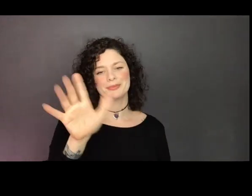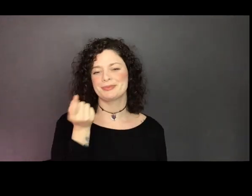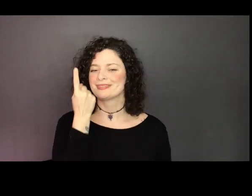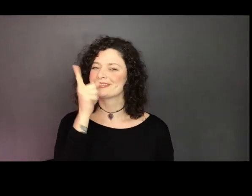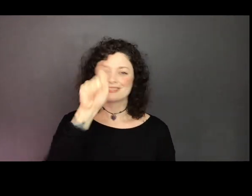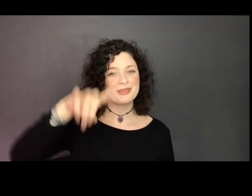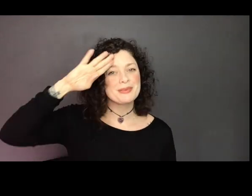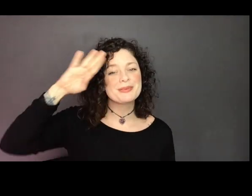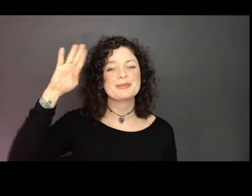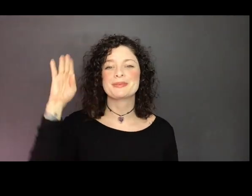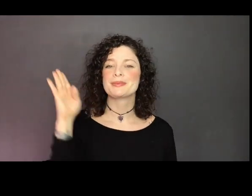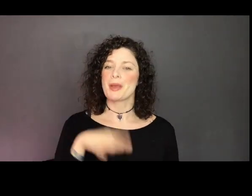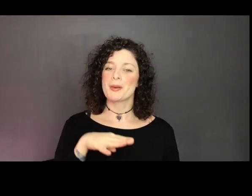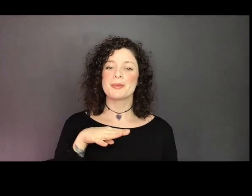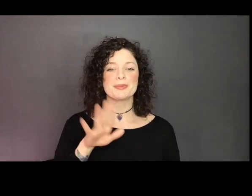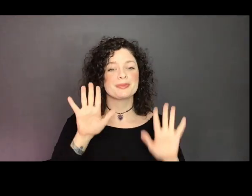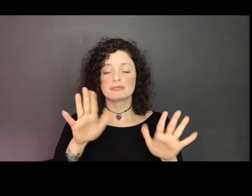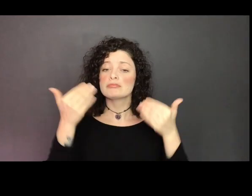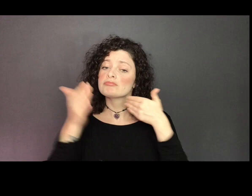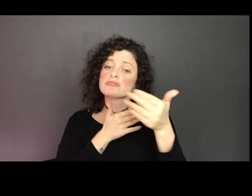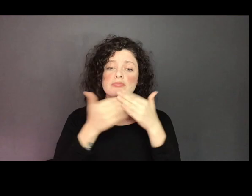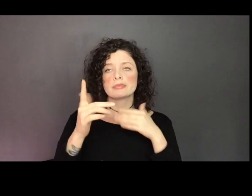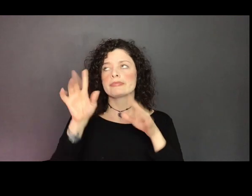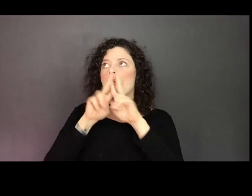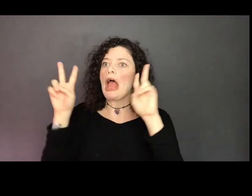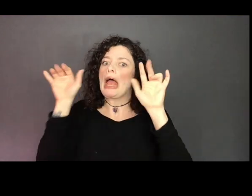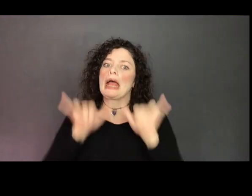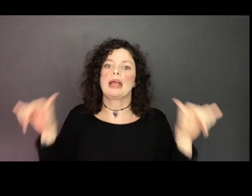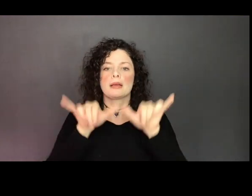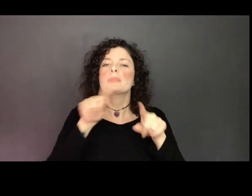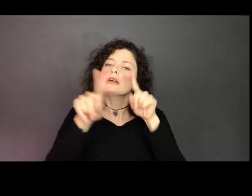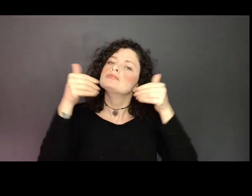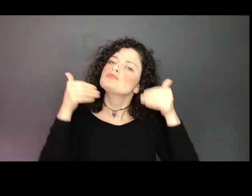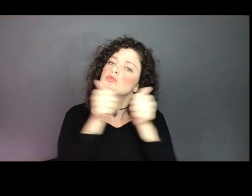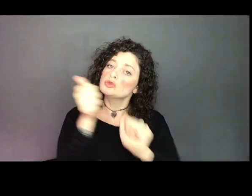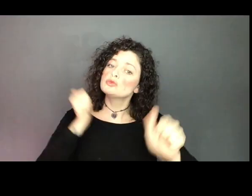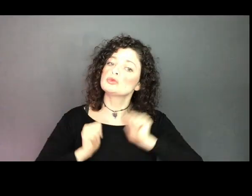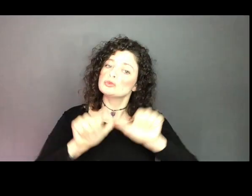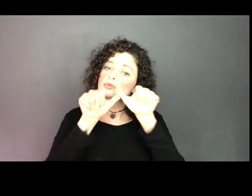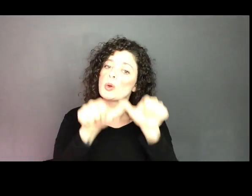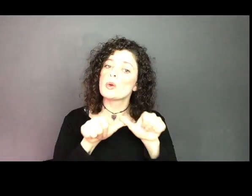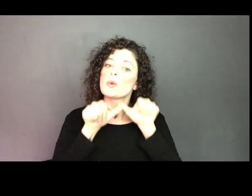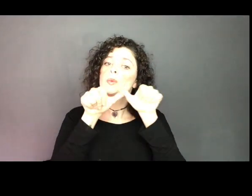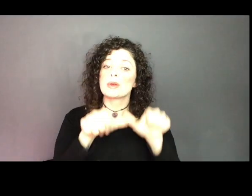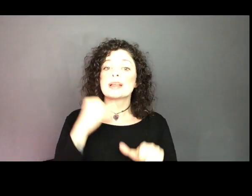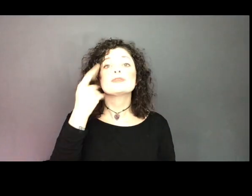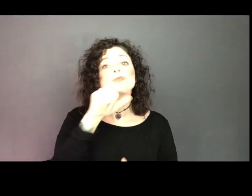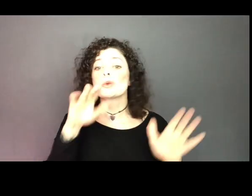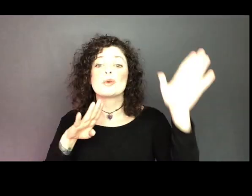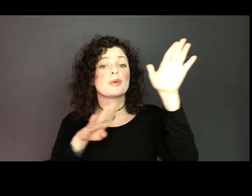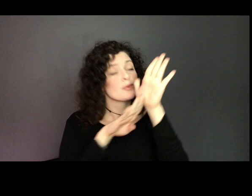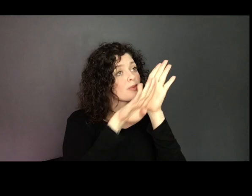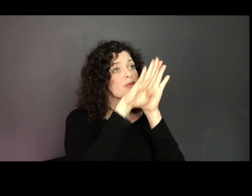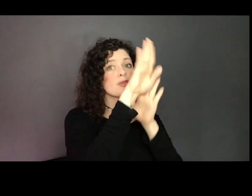yo, you gotta know that even though it's so cliche, you must go on with the show. And if